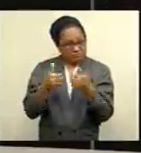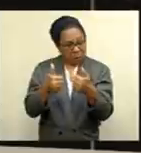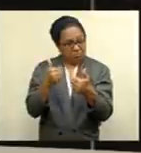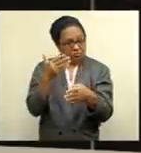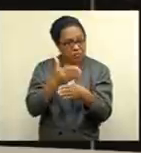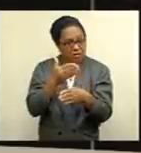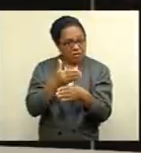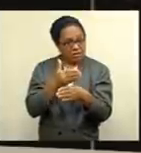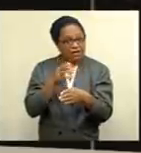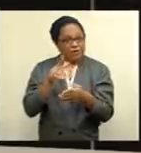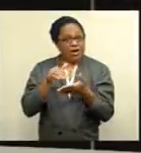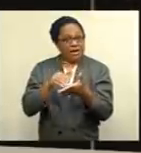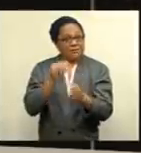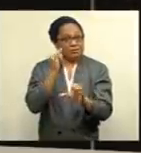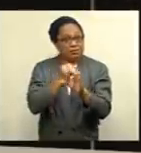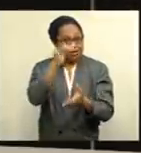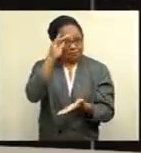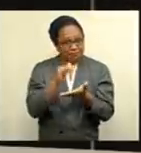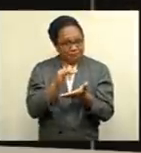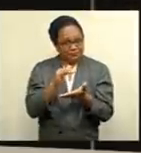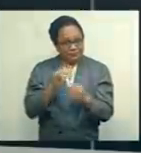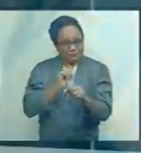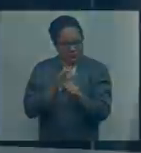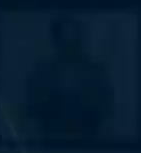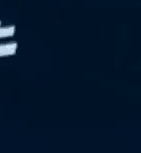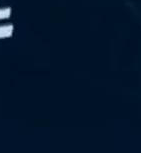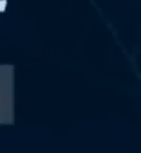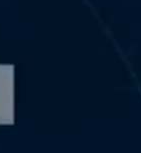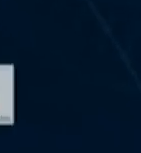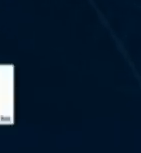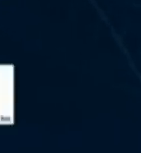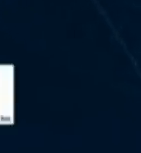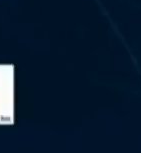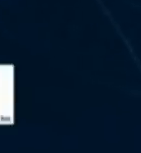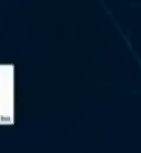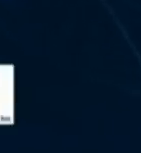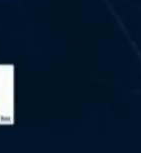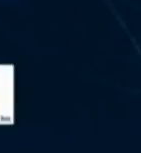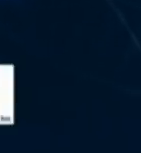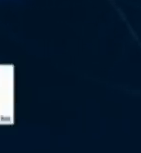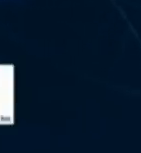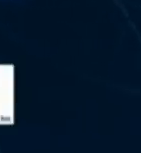crime rates low during this COVID-19 pandemic?